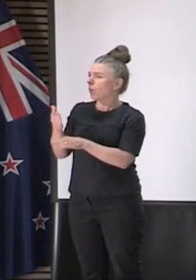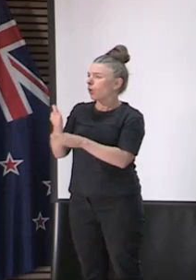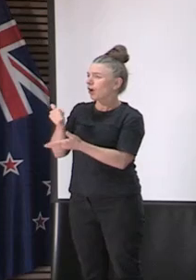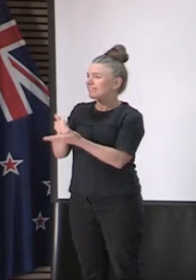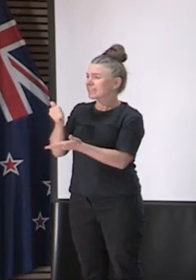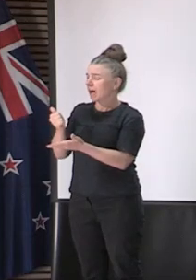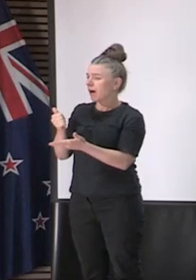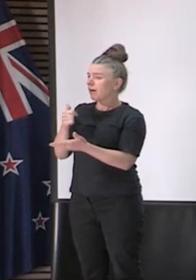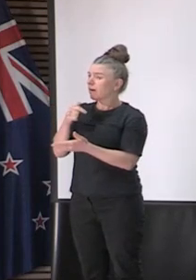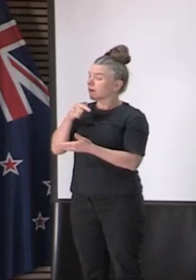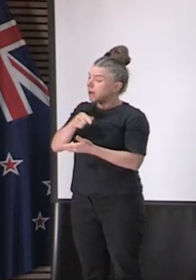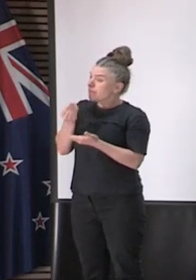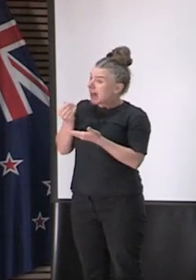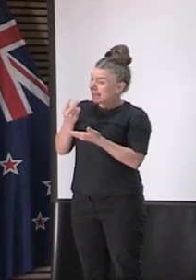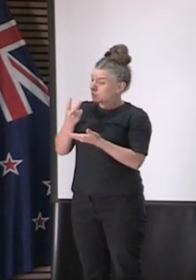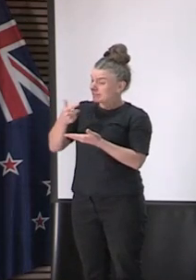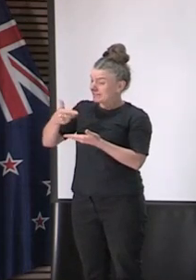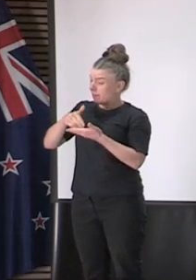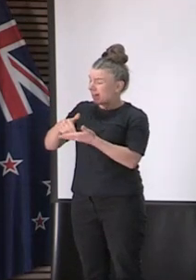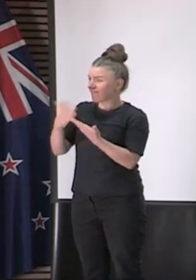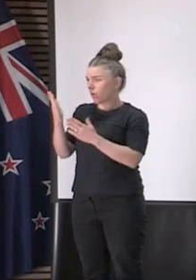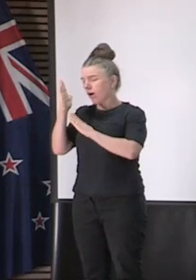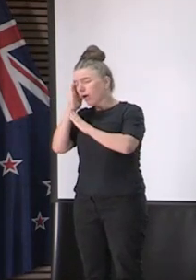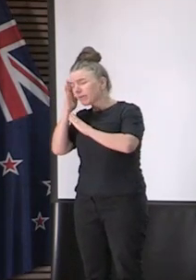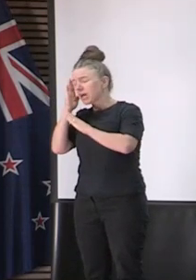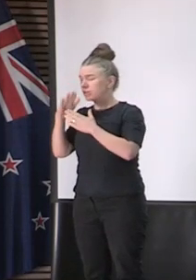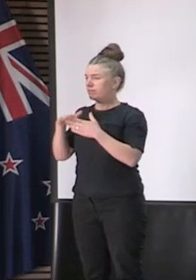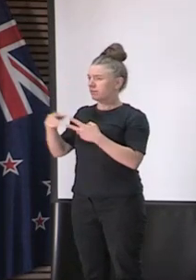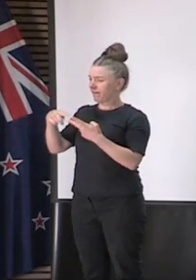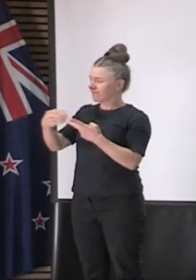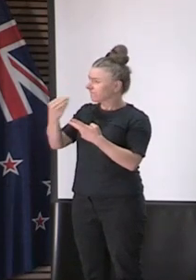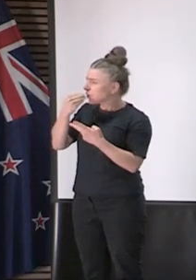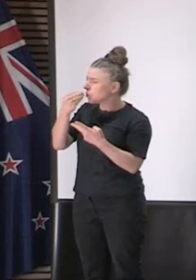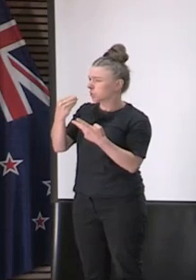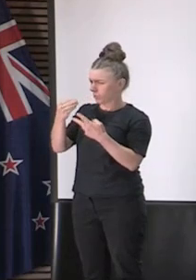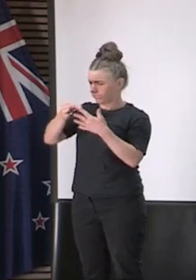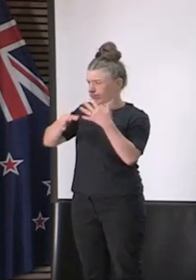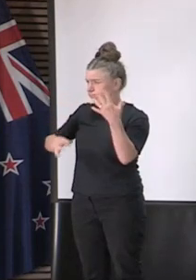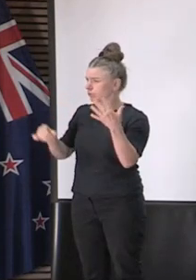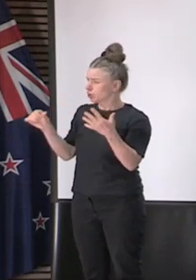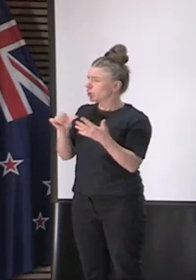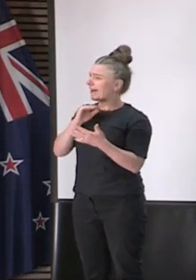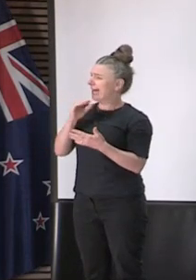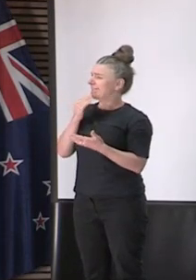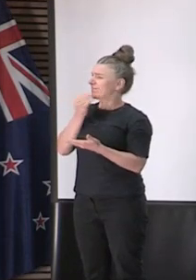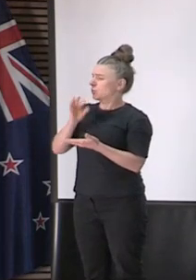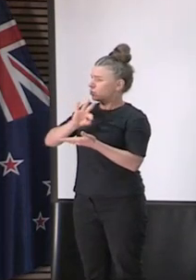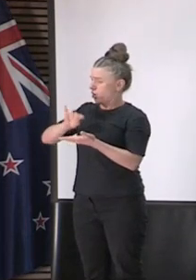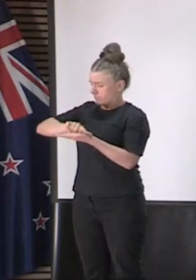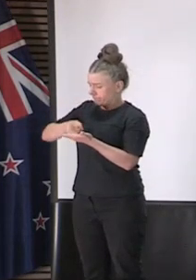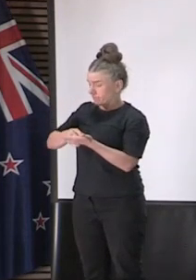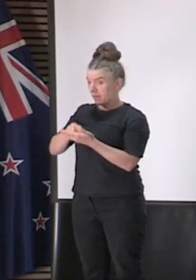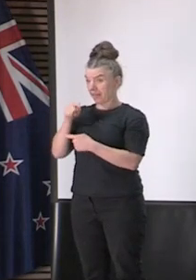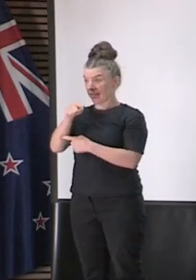provide both food and support for accommodation to house people if they needed that as well. Whilst I can't comment on the specifics,